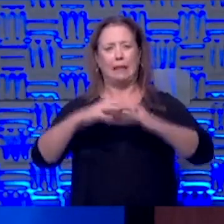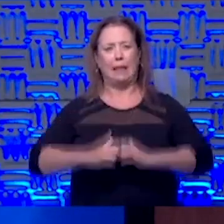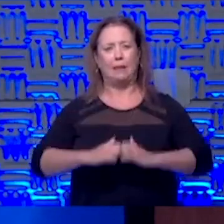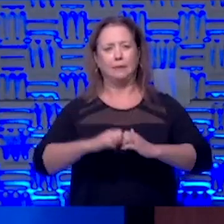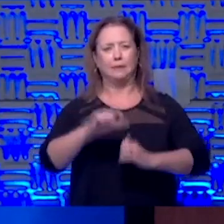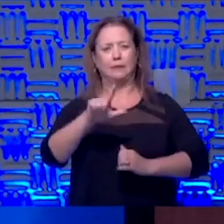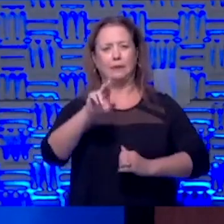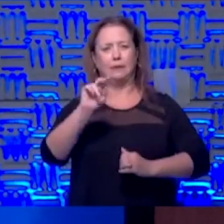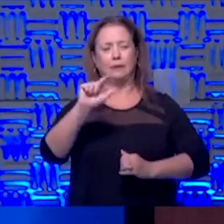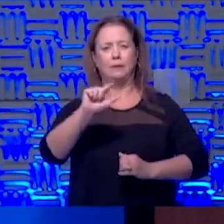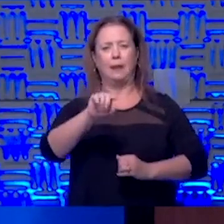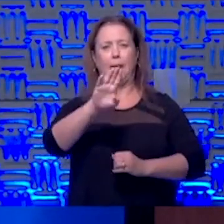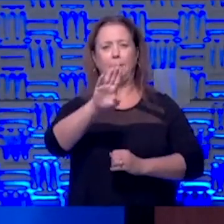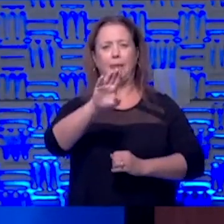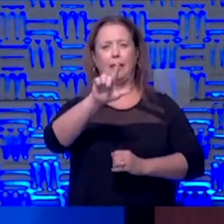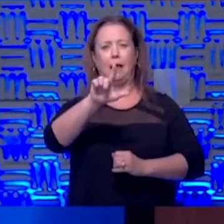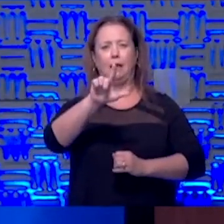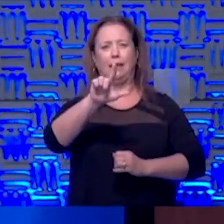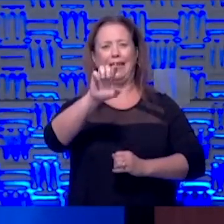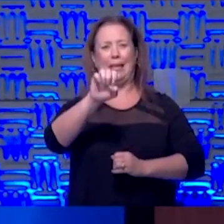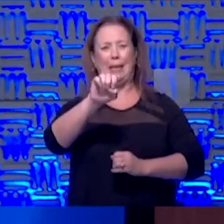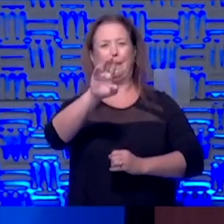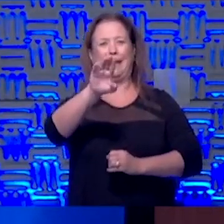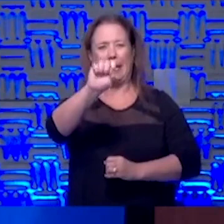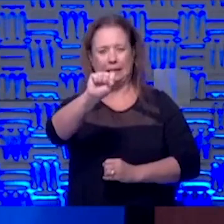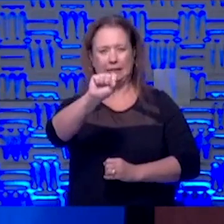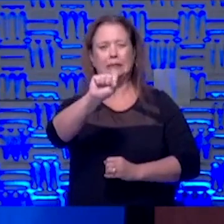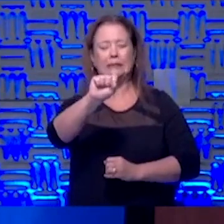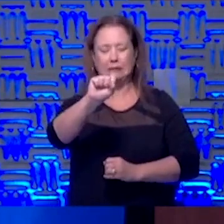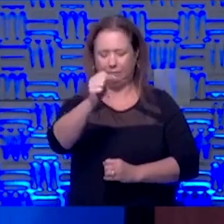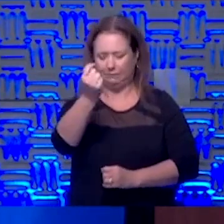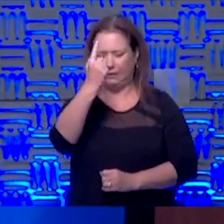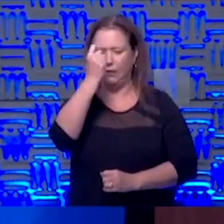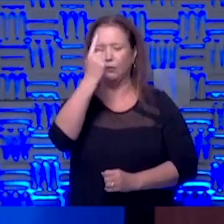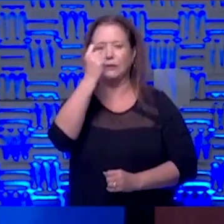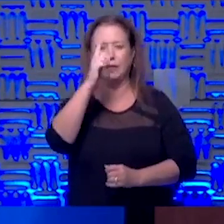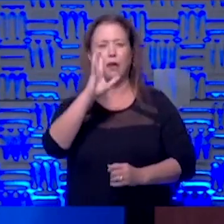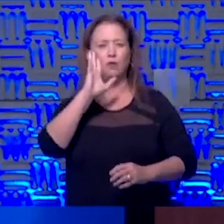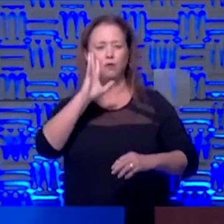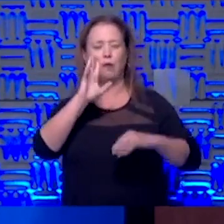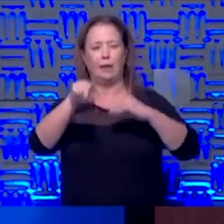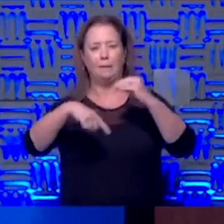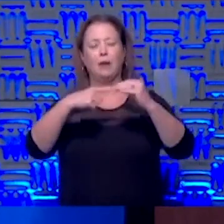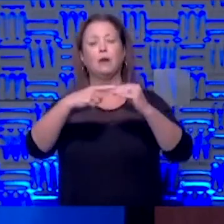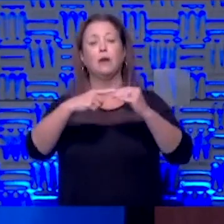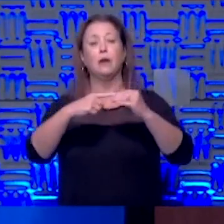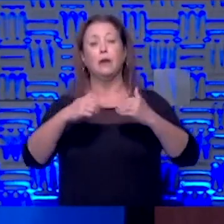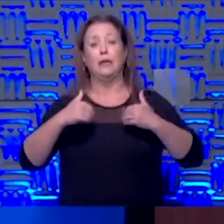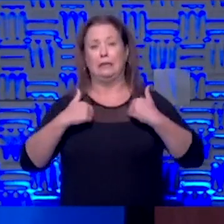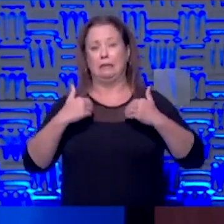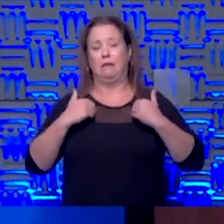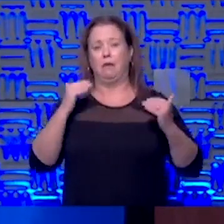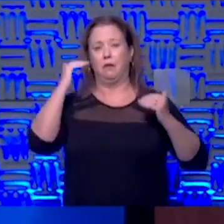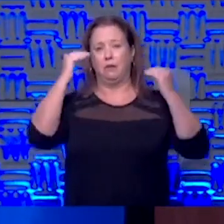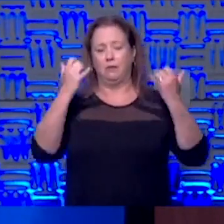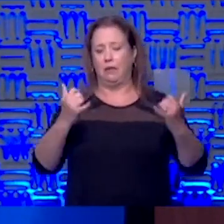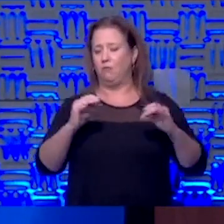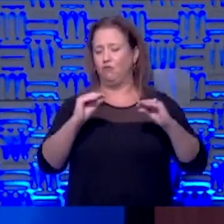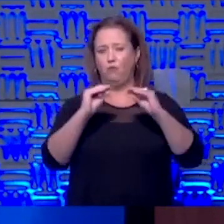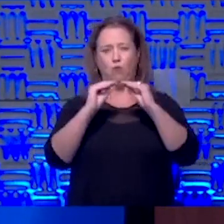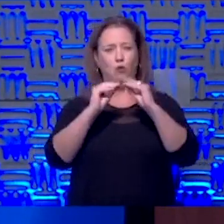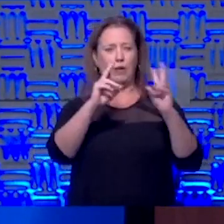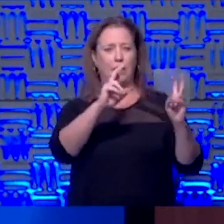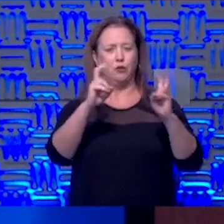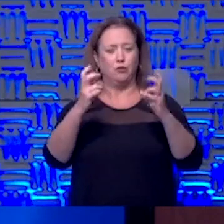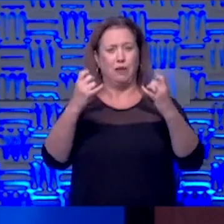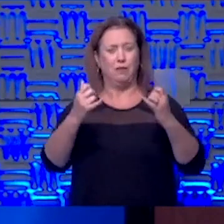blebs, Blebs. B-L-E-B-S. He had a bleb, and Bleb. he had a pleurodesis. Yes. Got it. I know what this is. I know what I'm Okay, talking he's a young adult now. He hasn't had any further